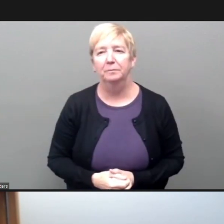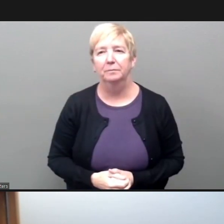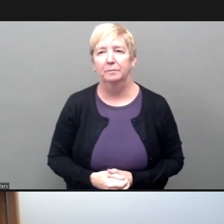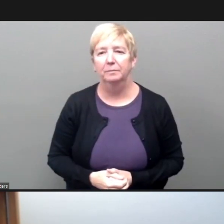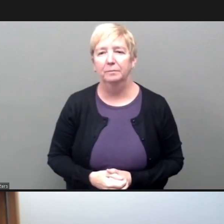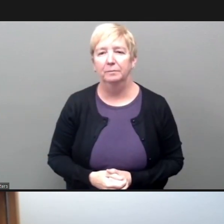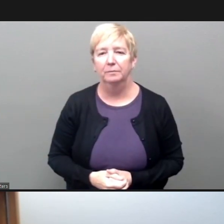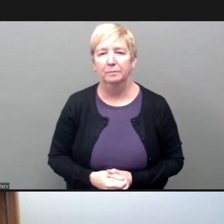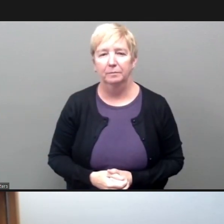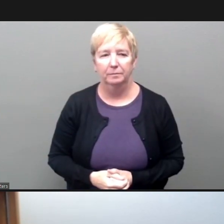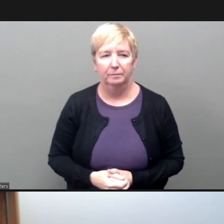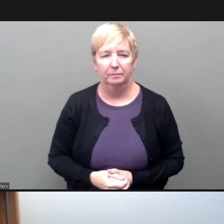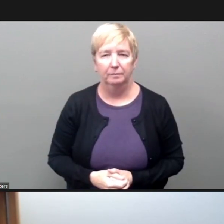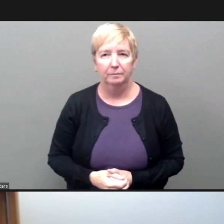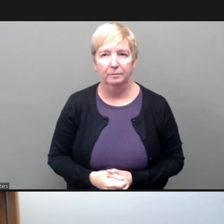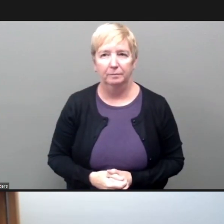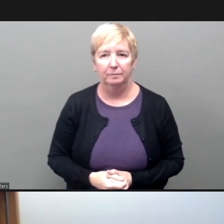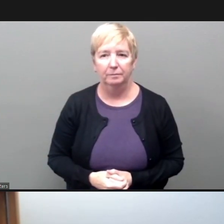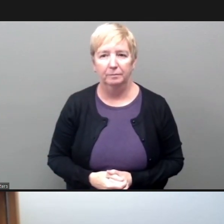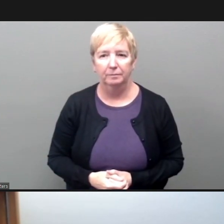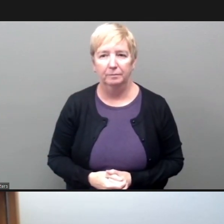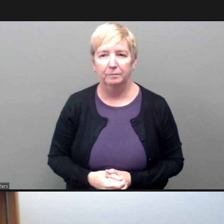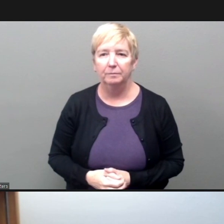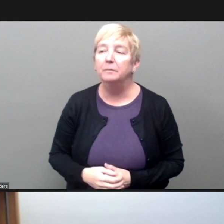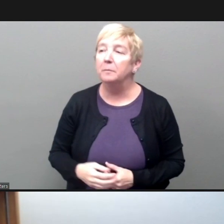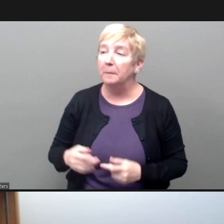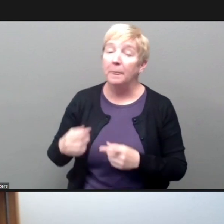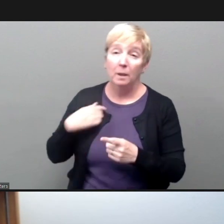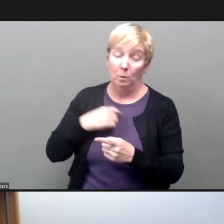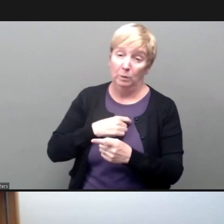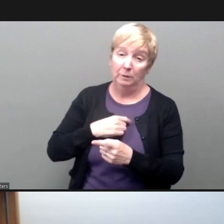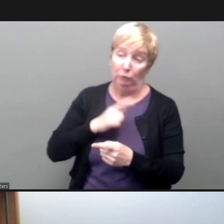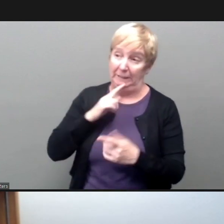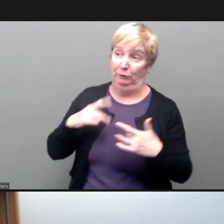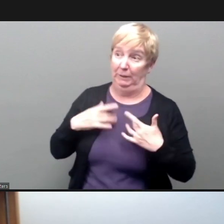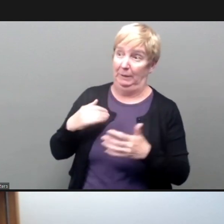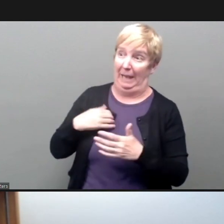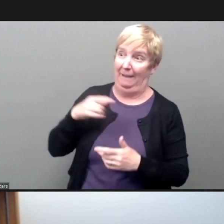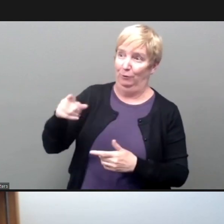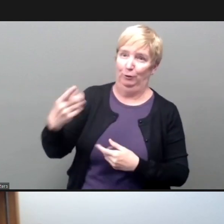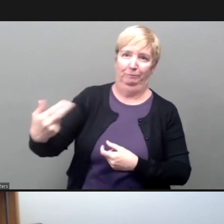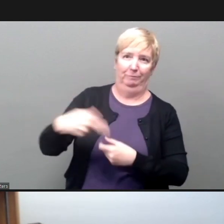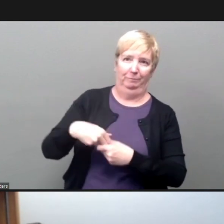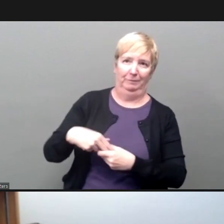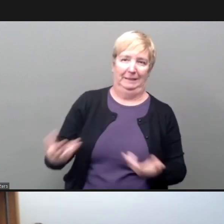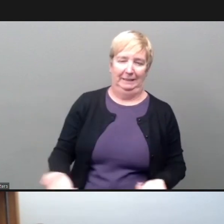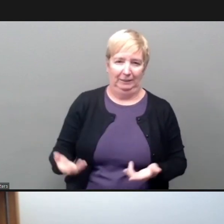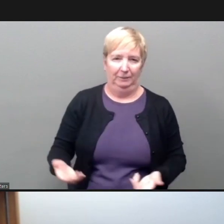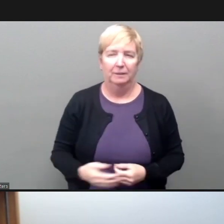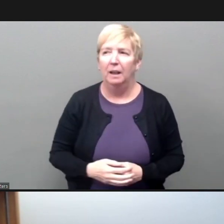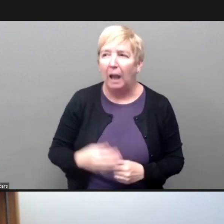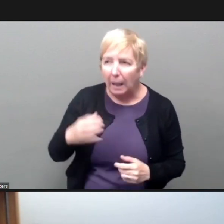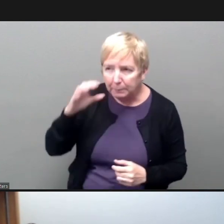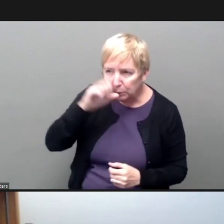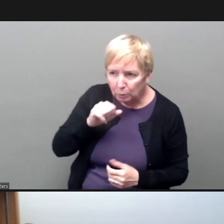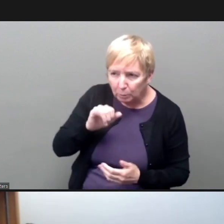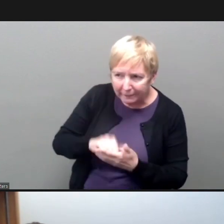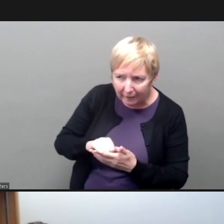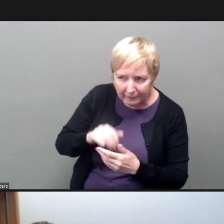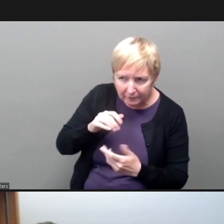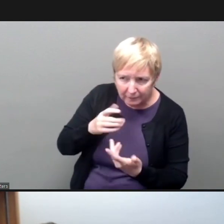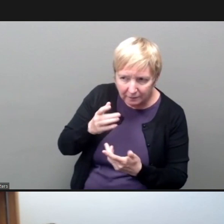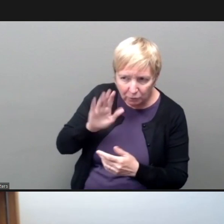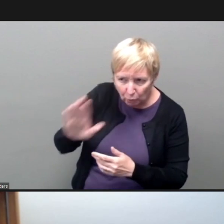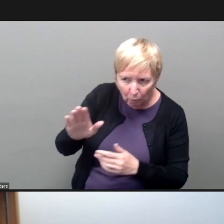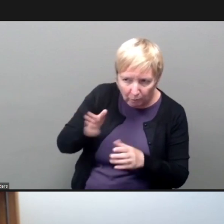People who've worked in healthcare for a really long time. So I'm assuming this is part of your education. We're delighted